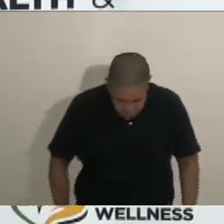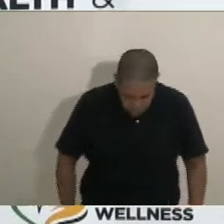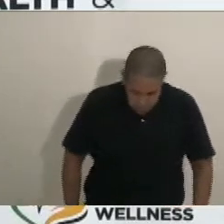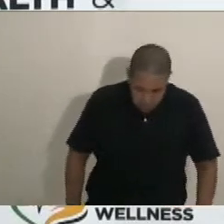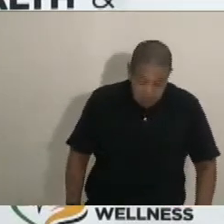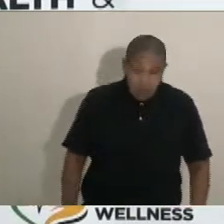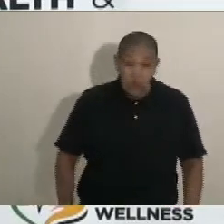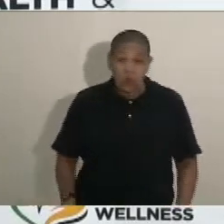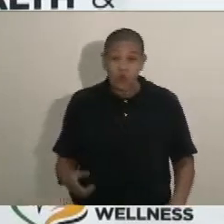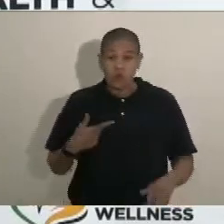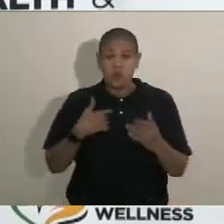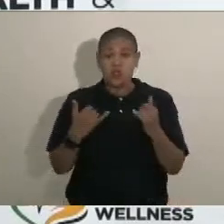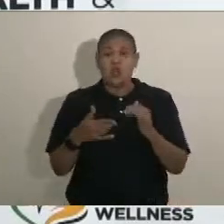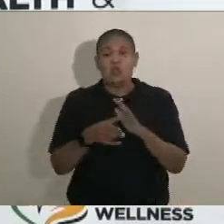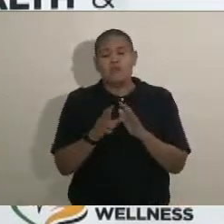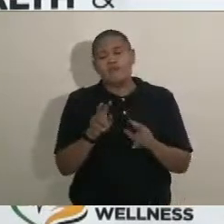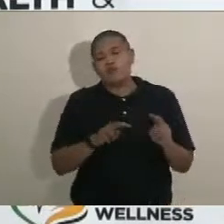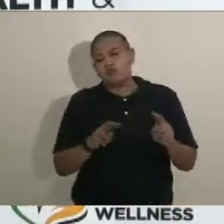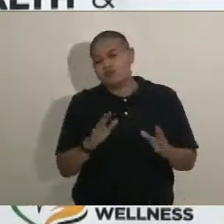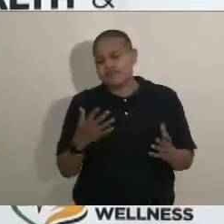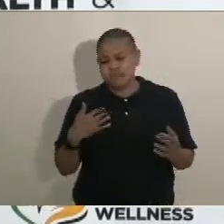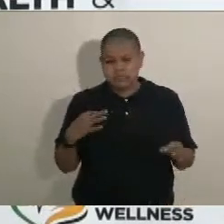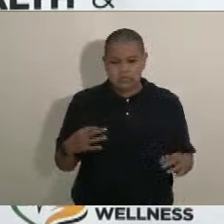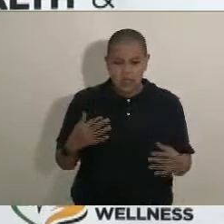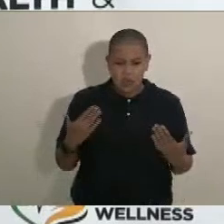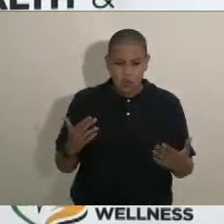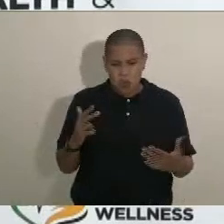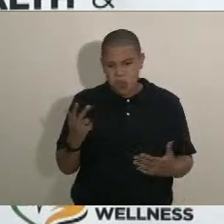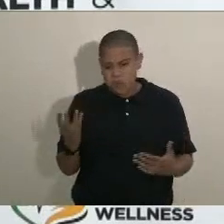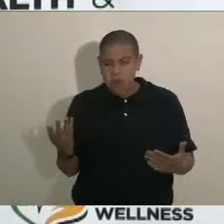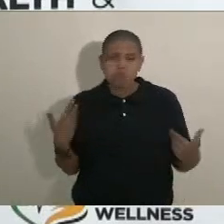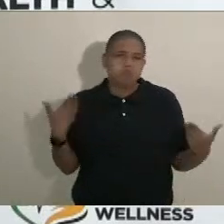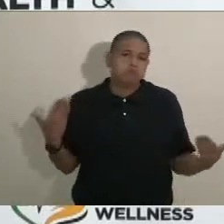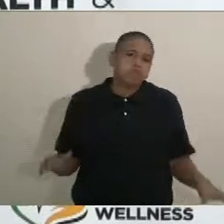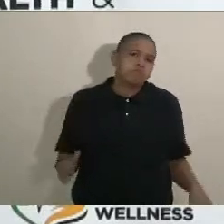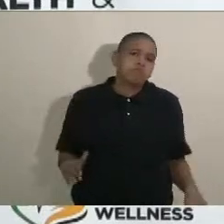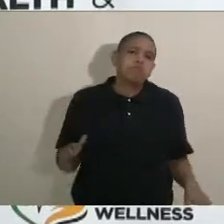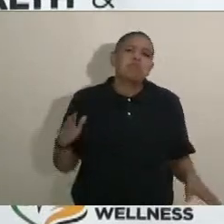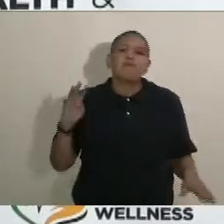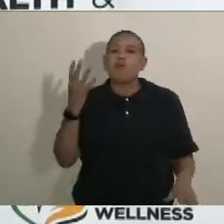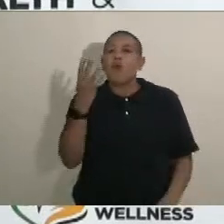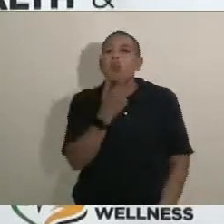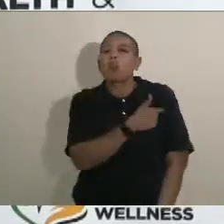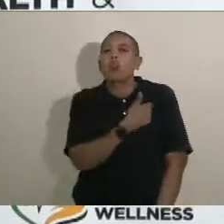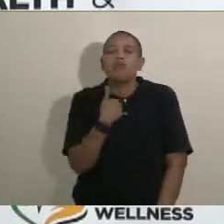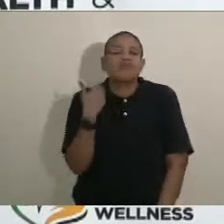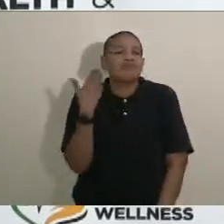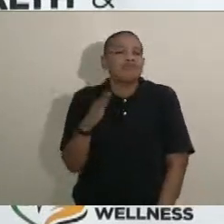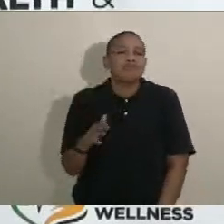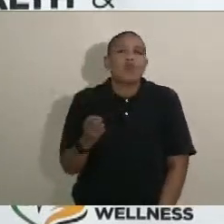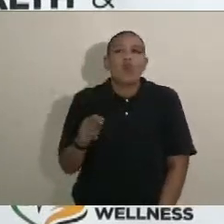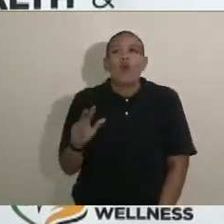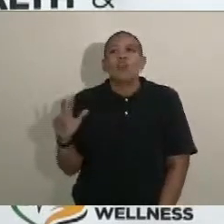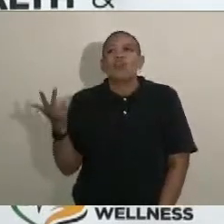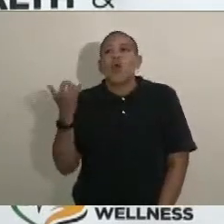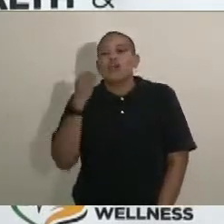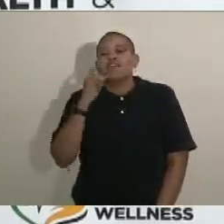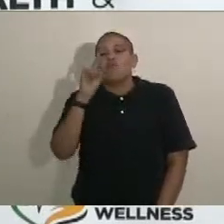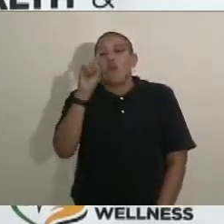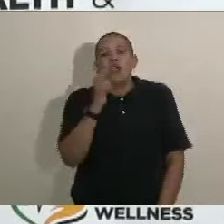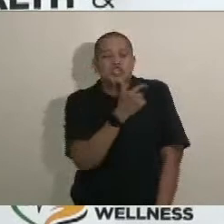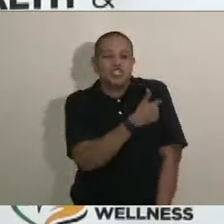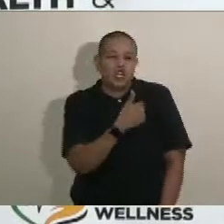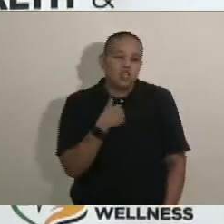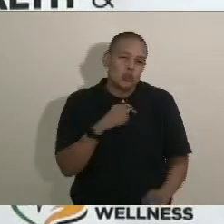reviewing our position on that currently. So our team will look at that. We